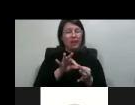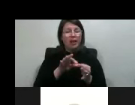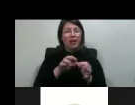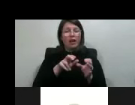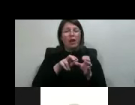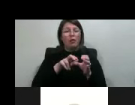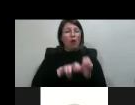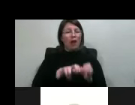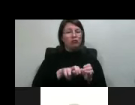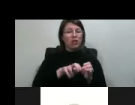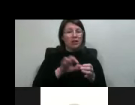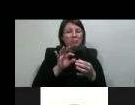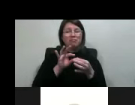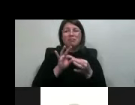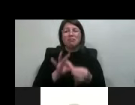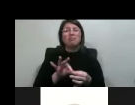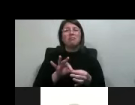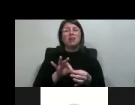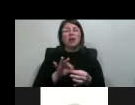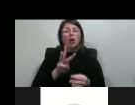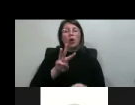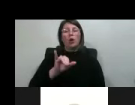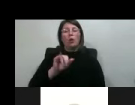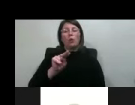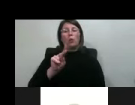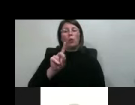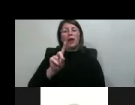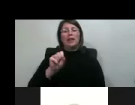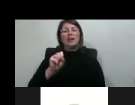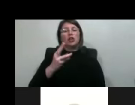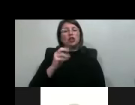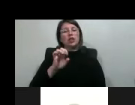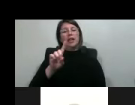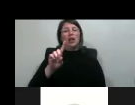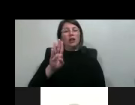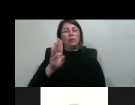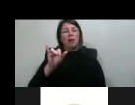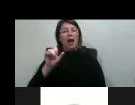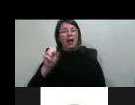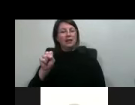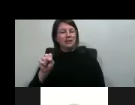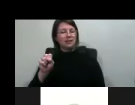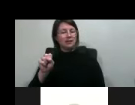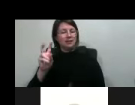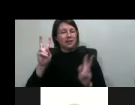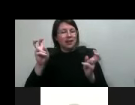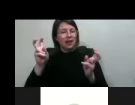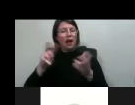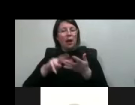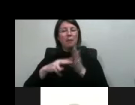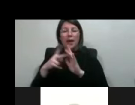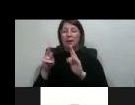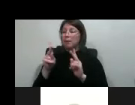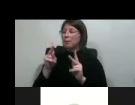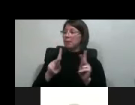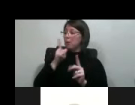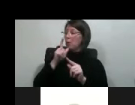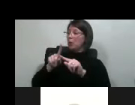bias, in that people who rely on the commuter rail, many of them don't